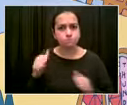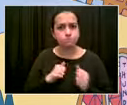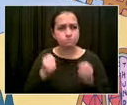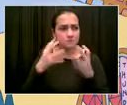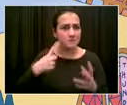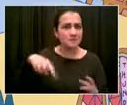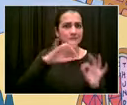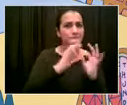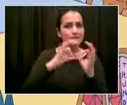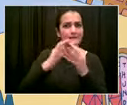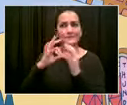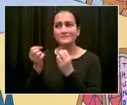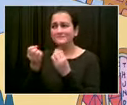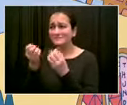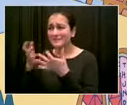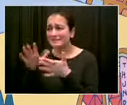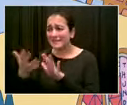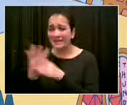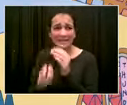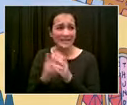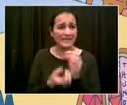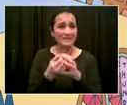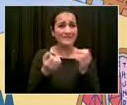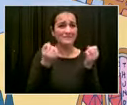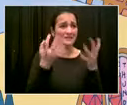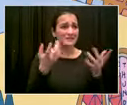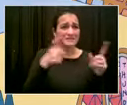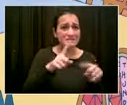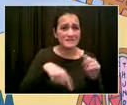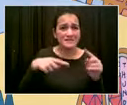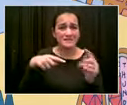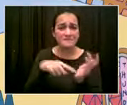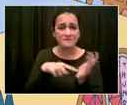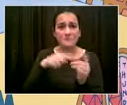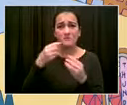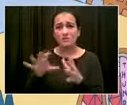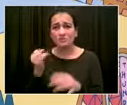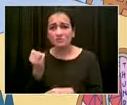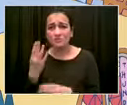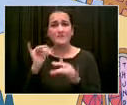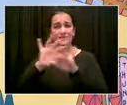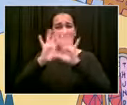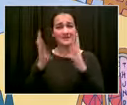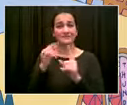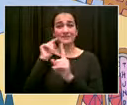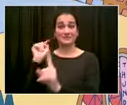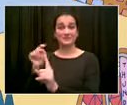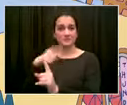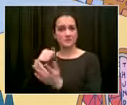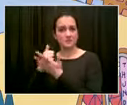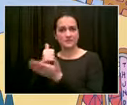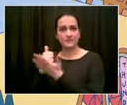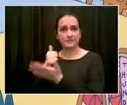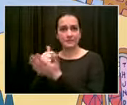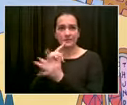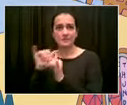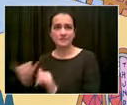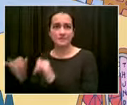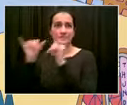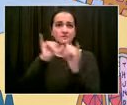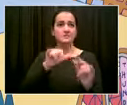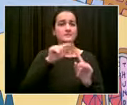1930s. Coming out of that, we know from that historical example, took massive investment to reset the equation. So I